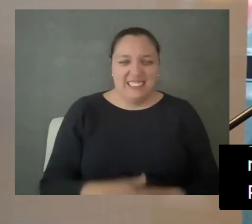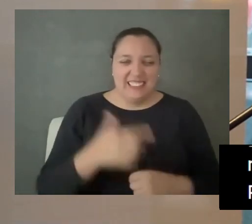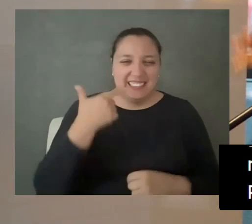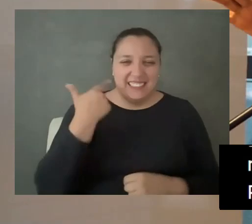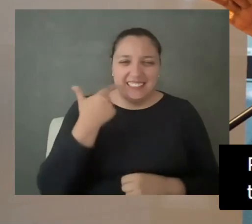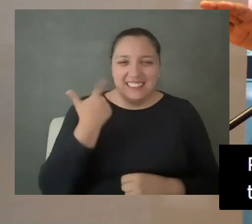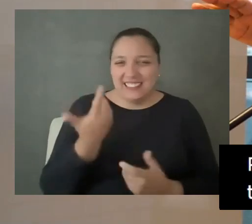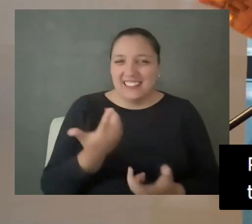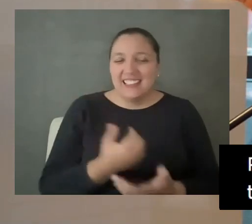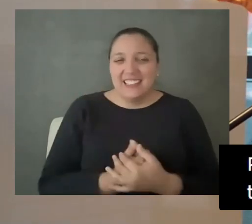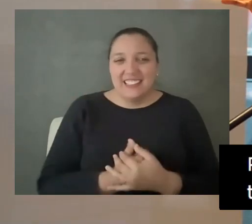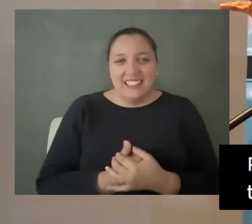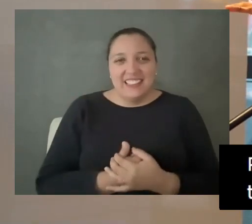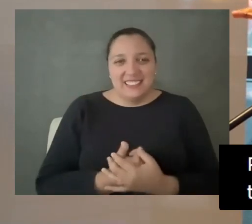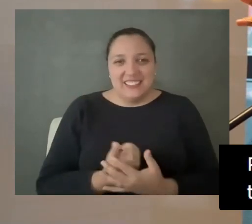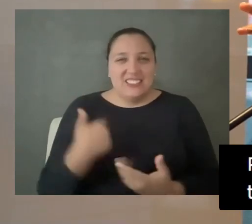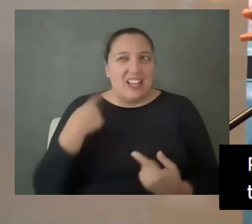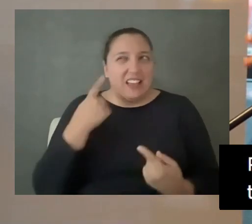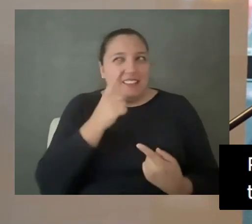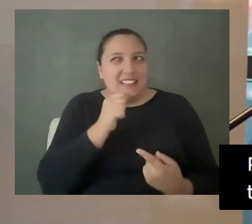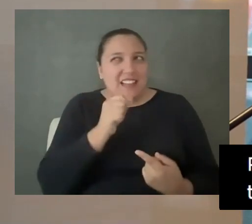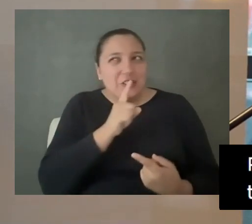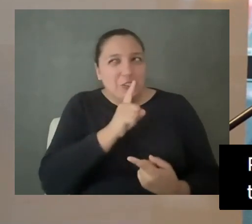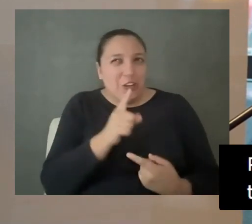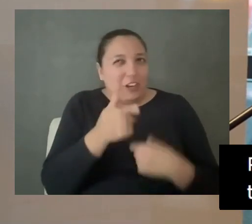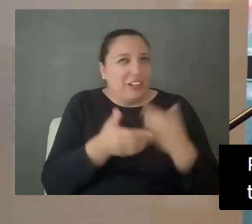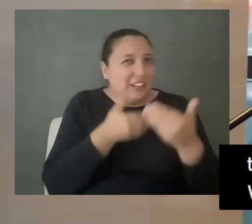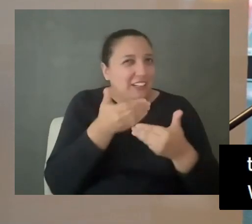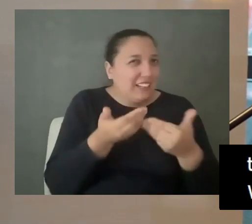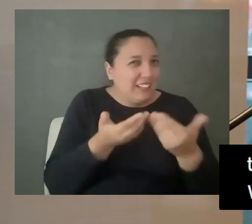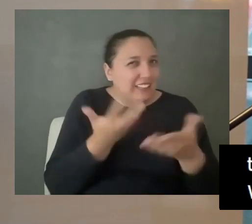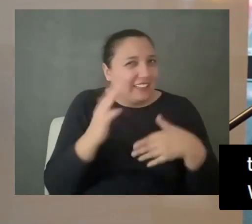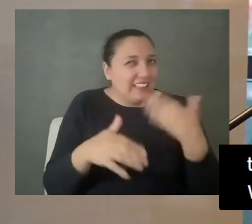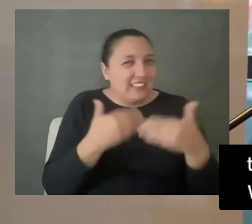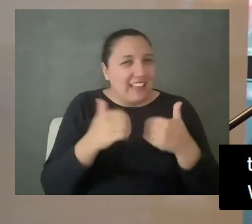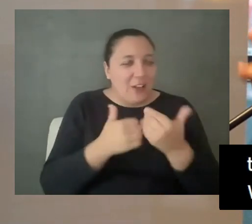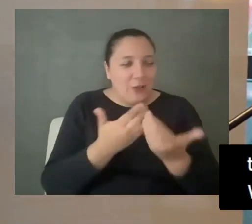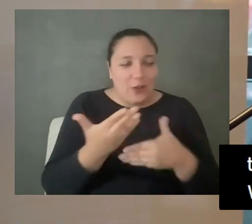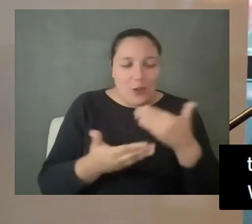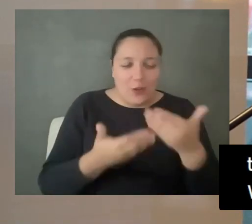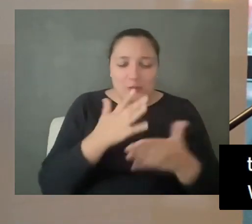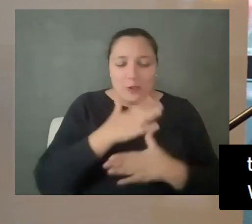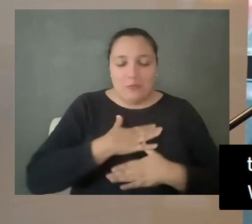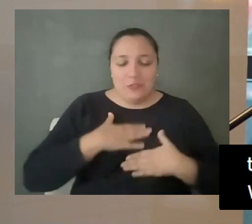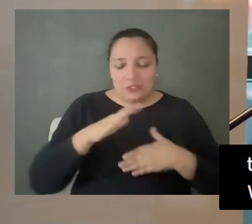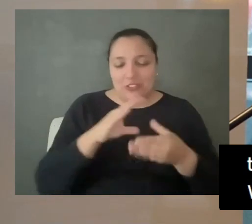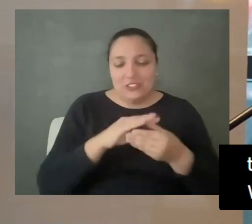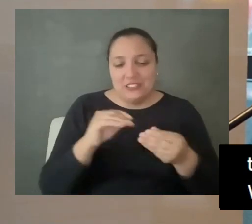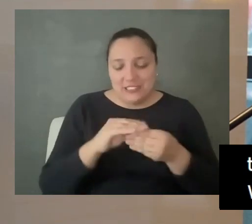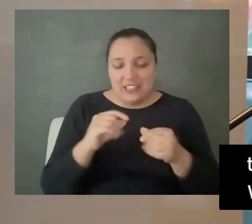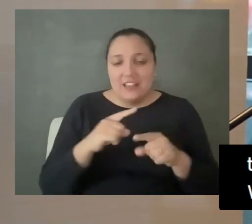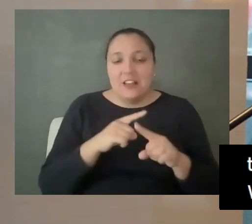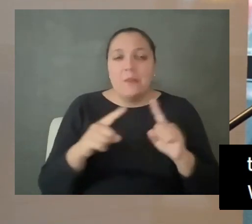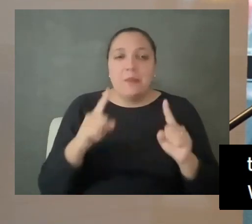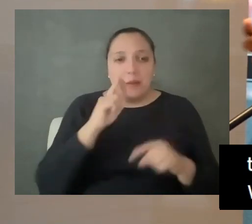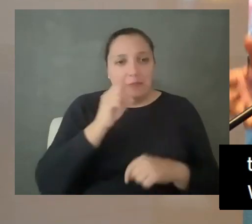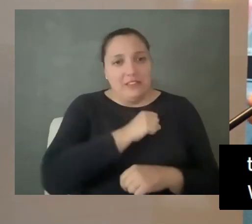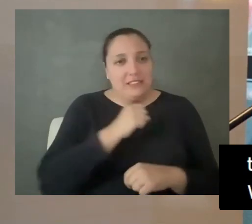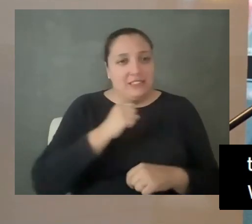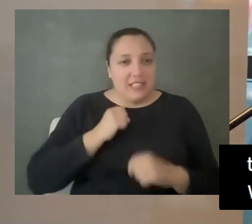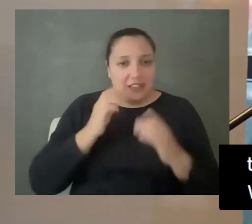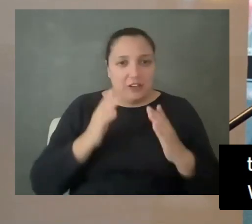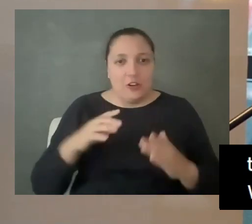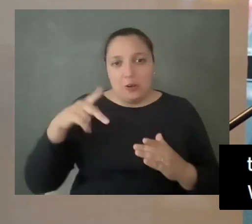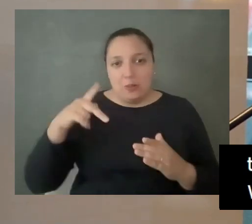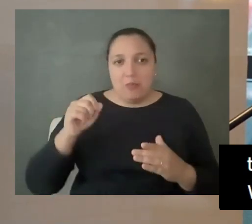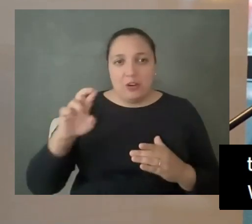So I didn't know how this was going to go today, so I appreciate you being generous with it. Again, I'm State Senator Kevin Parker, and I'm the chairman of the Energy